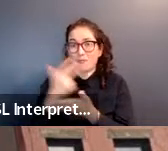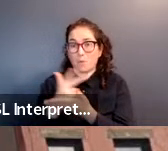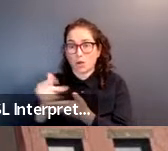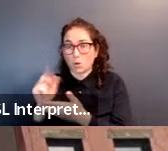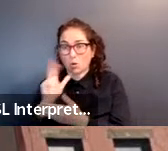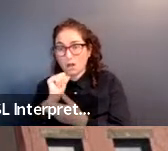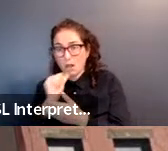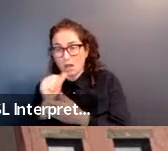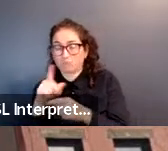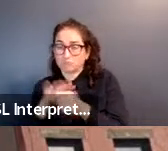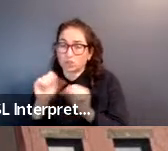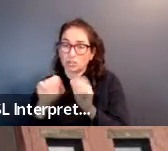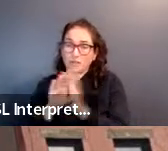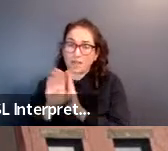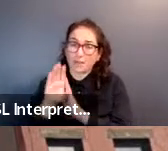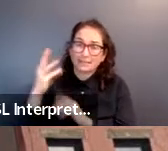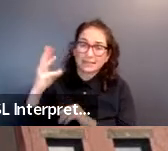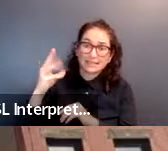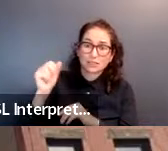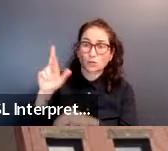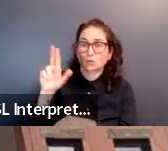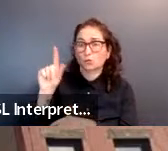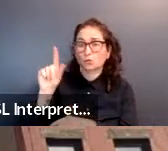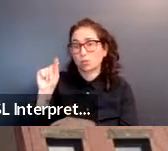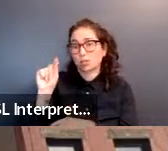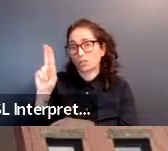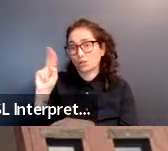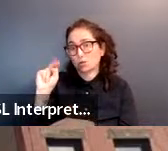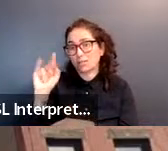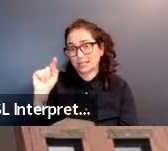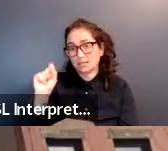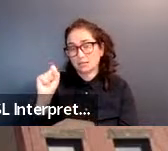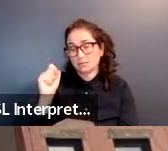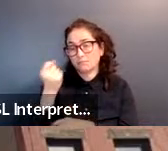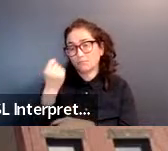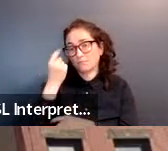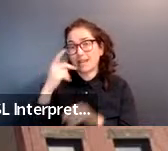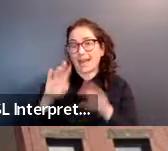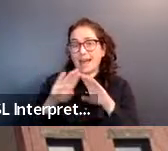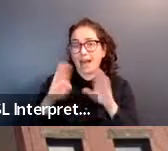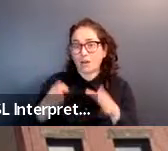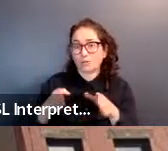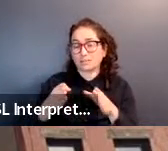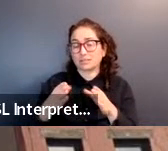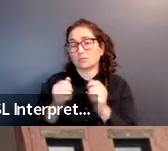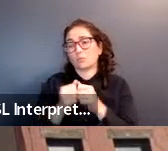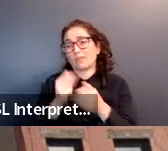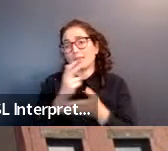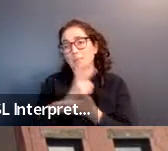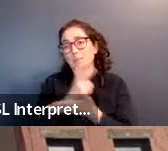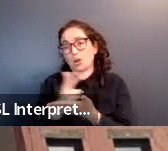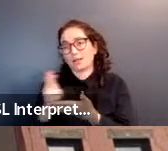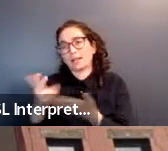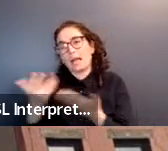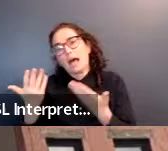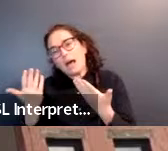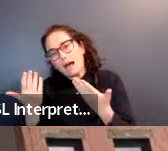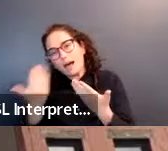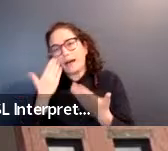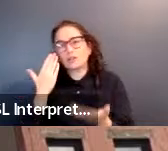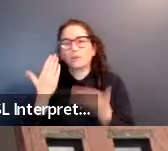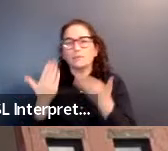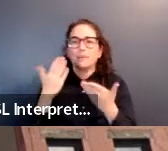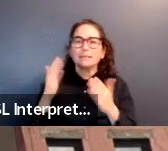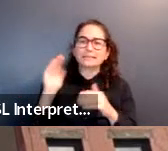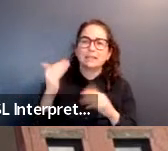to develop 16 or 20 units. So housing over parking. Again, that might not seem like that much when we're looking